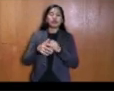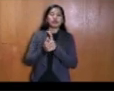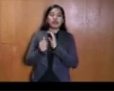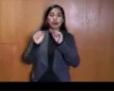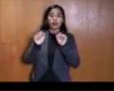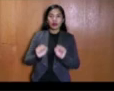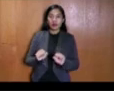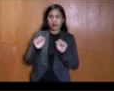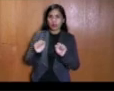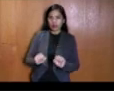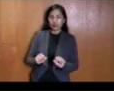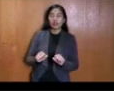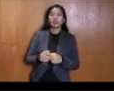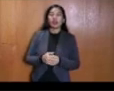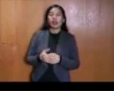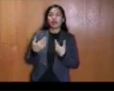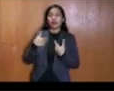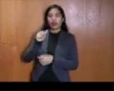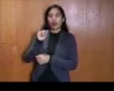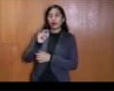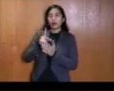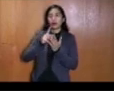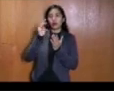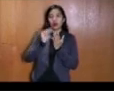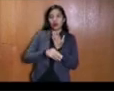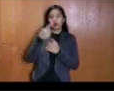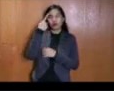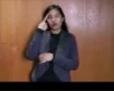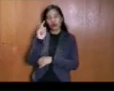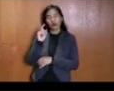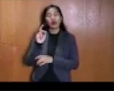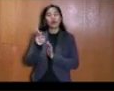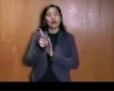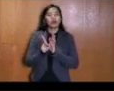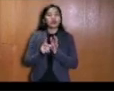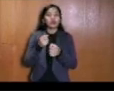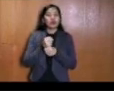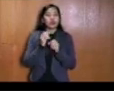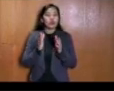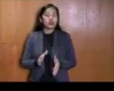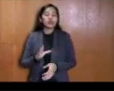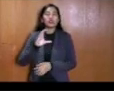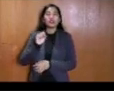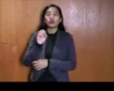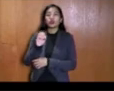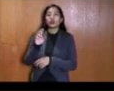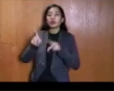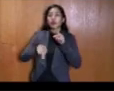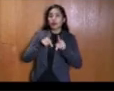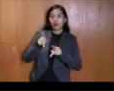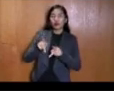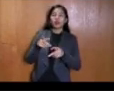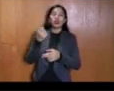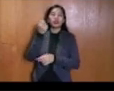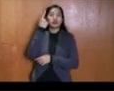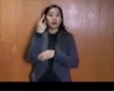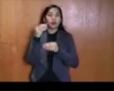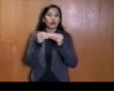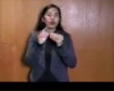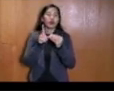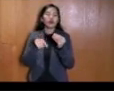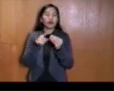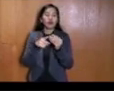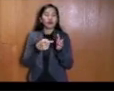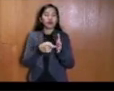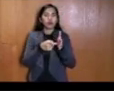on a large scale for policymakers, industry leaders, and civil society, help them better understand the requirements, capabilities,